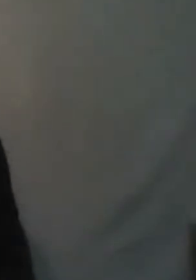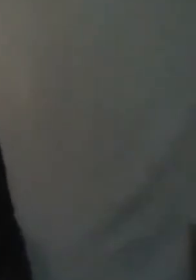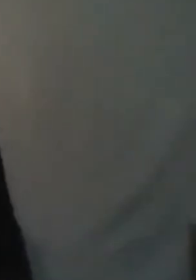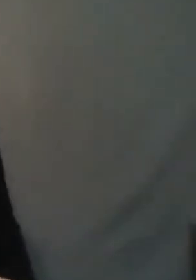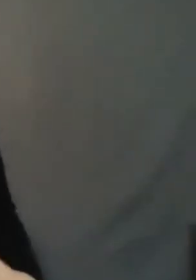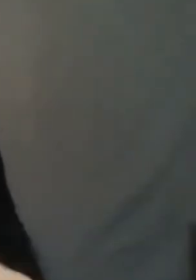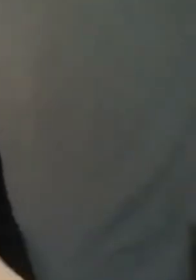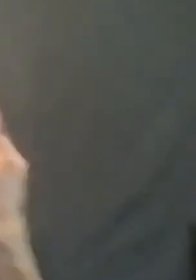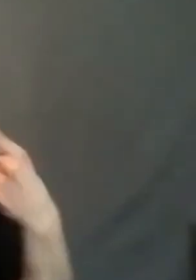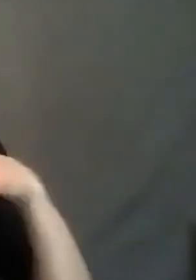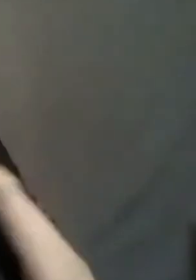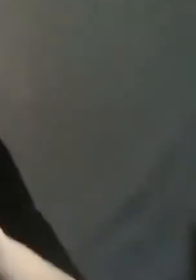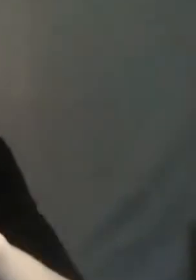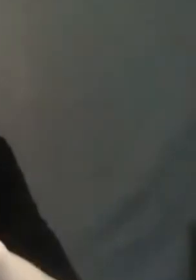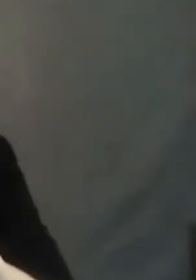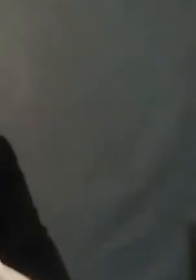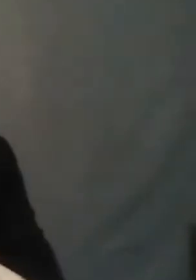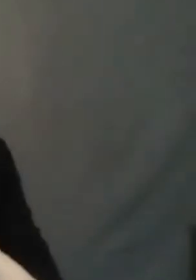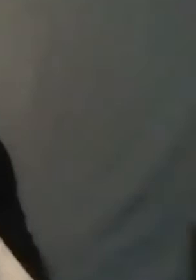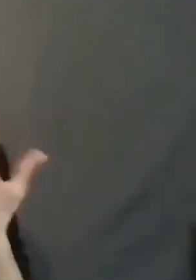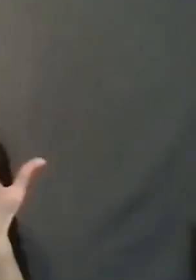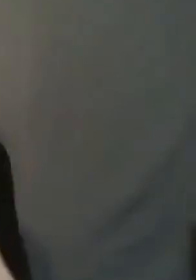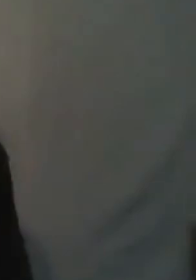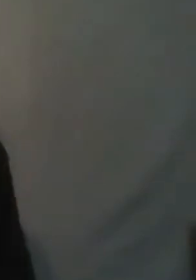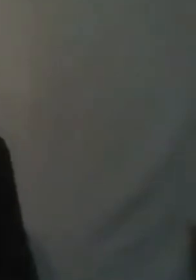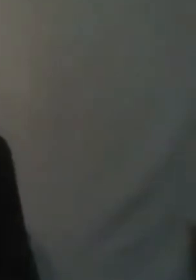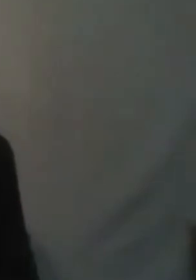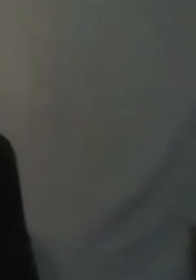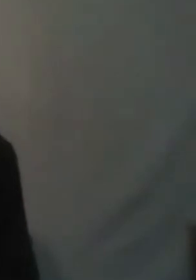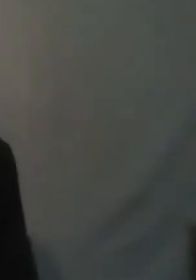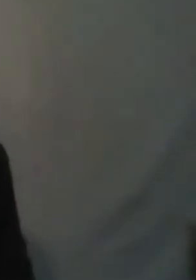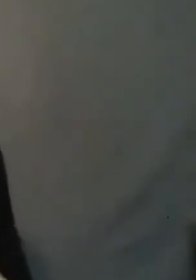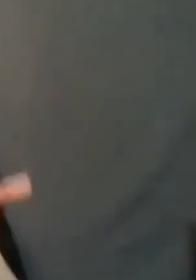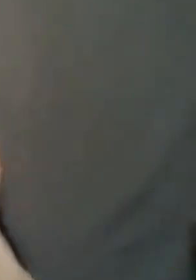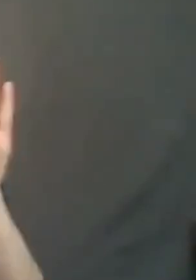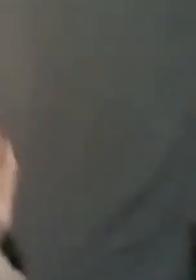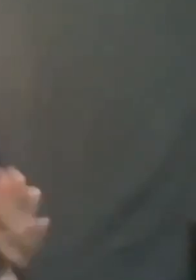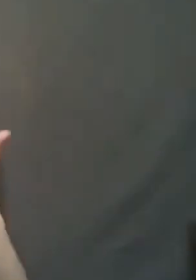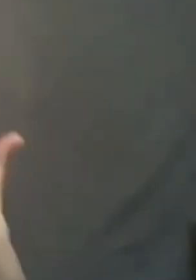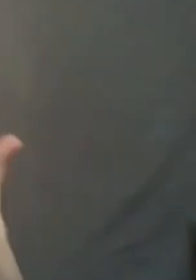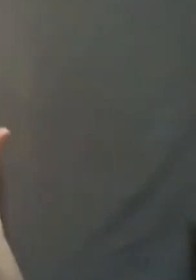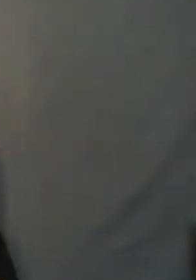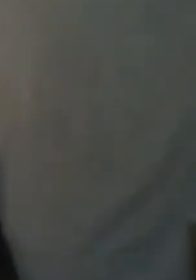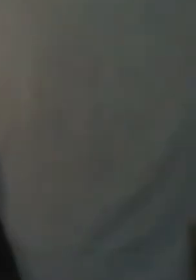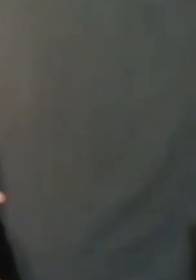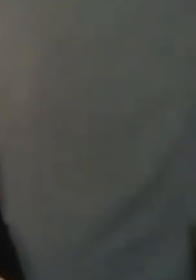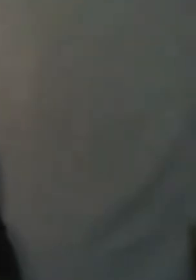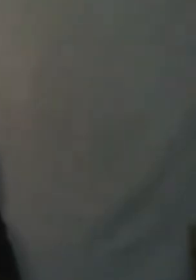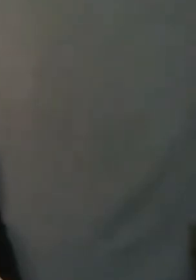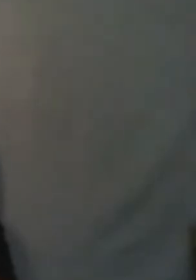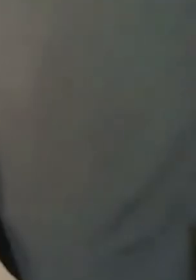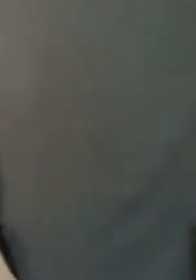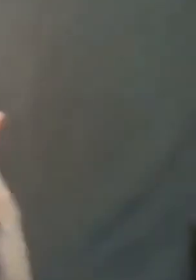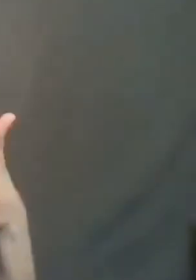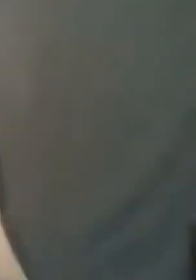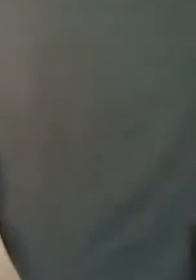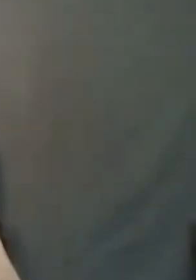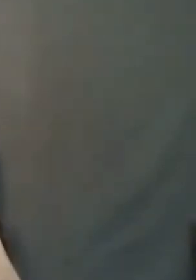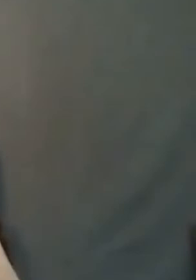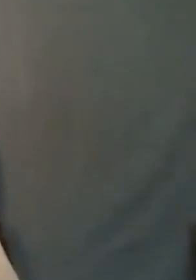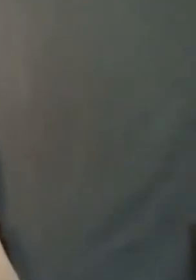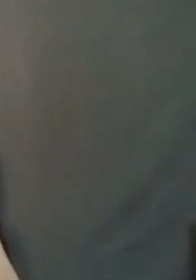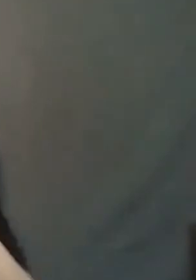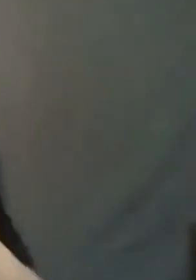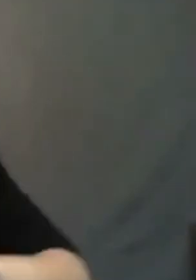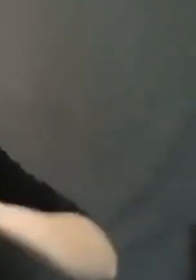converge, the results converge. Great, thanks. Well, we're going to take a quick break here, pause for